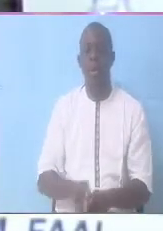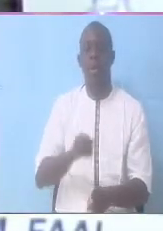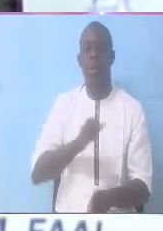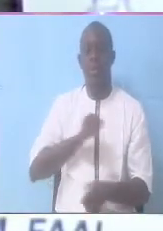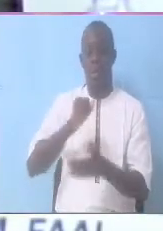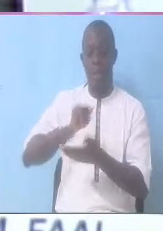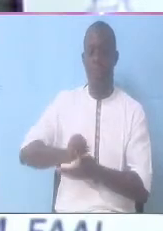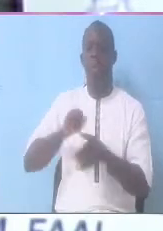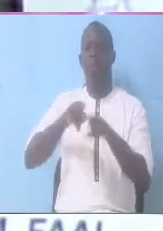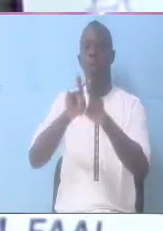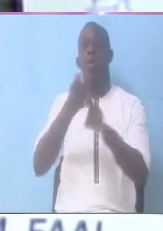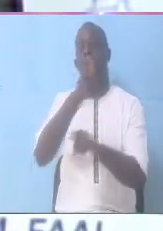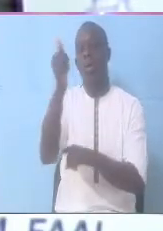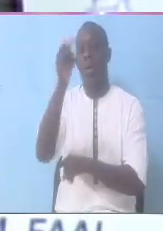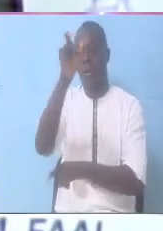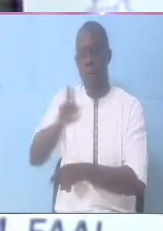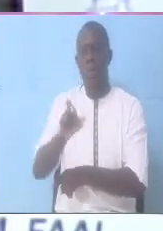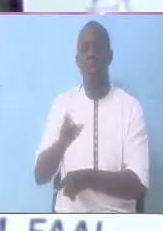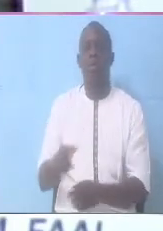it with someone